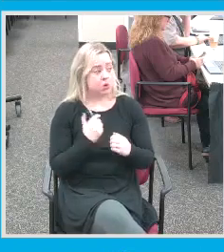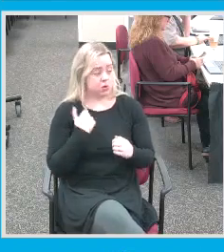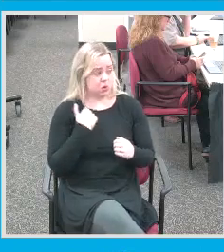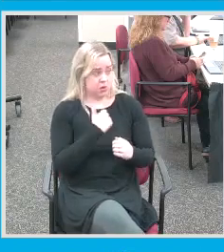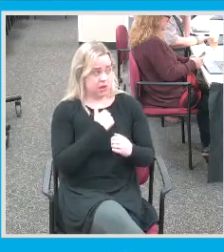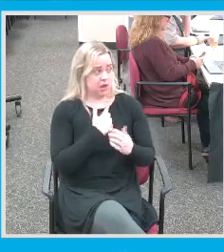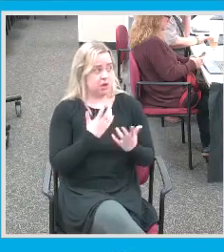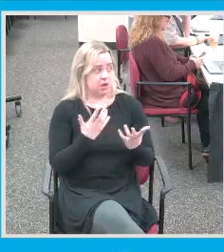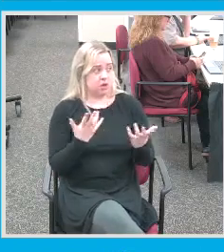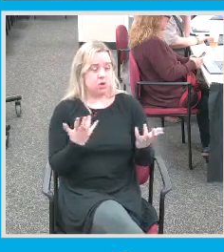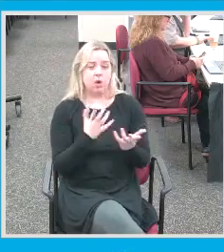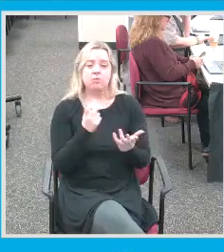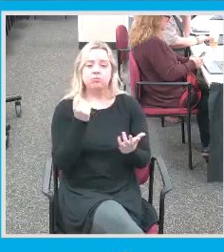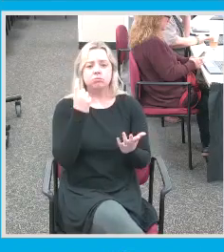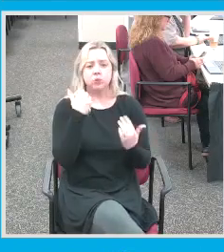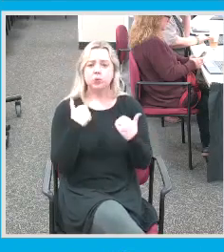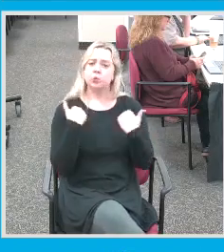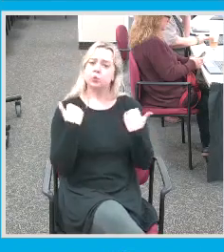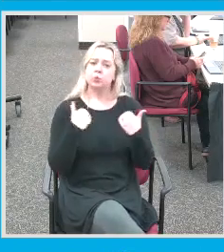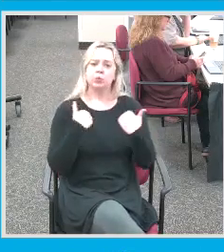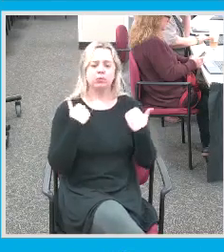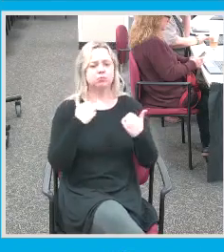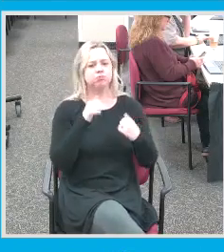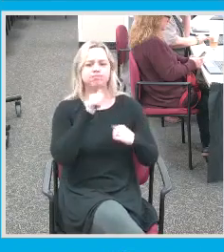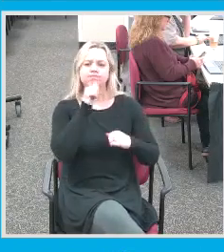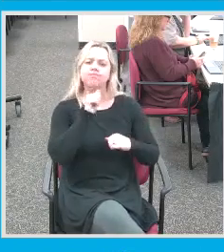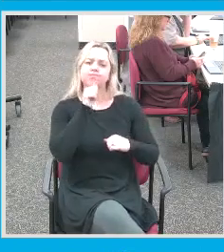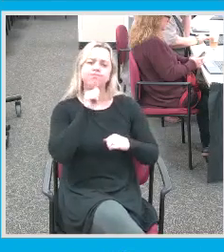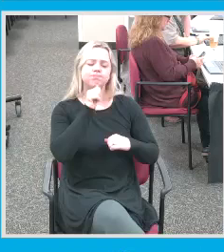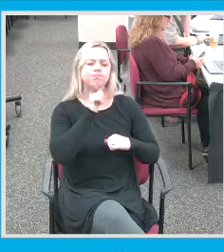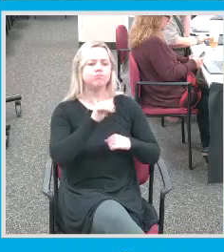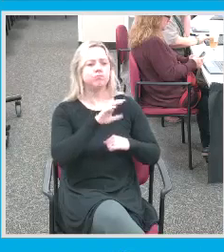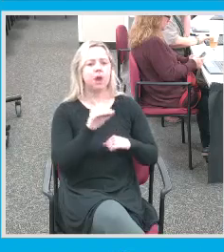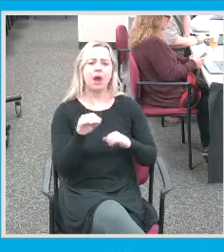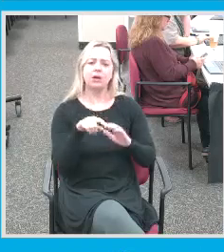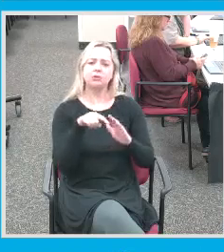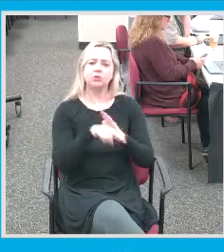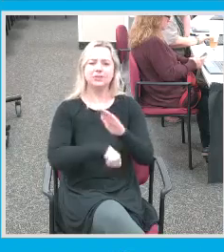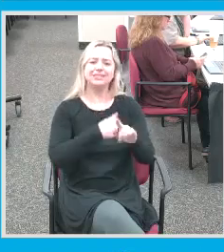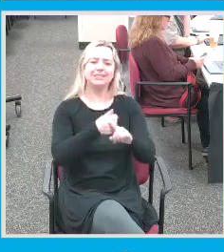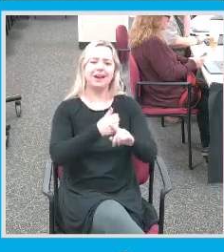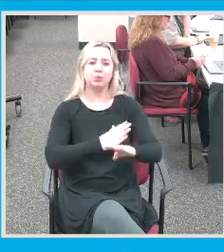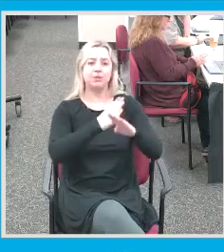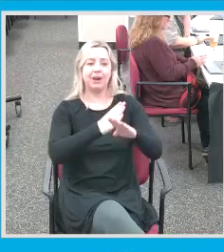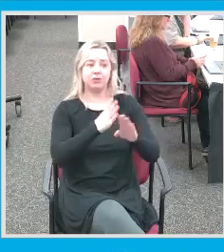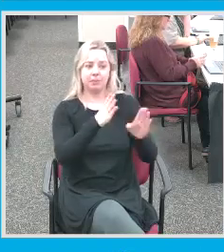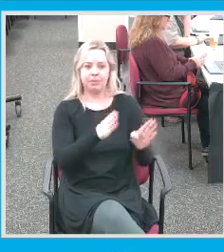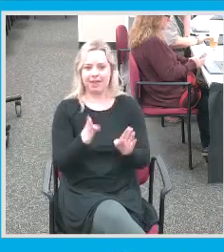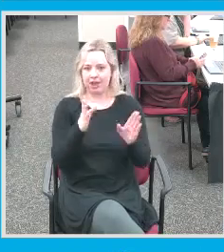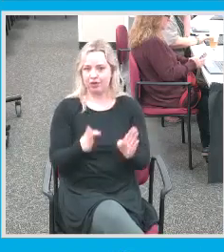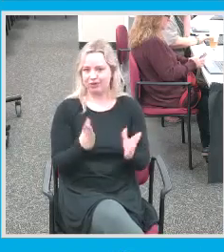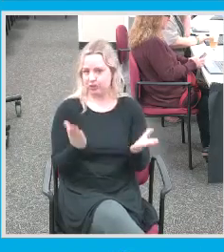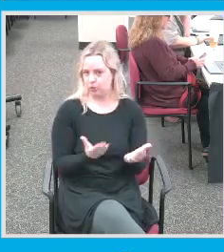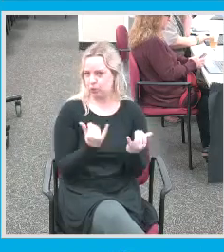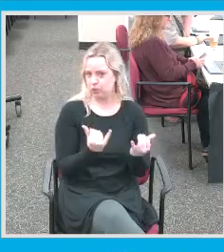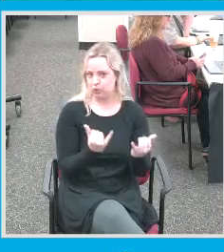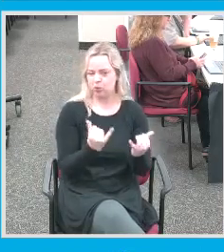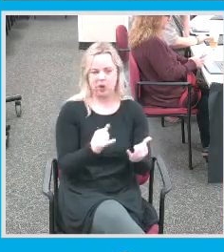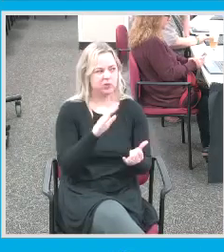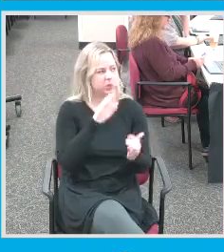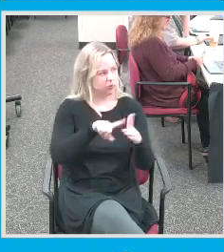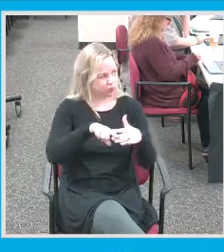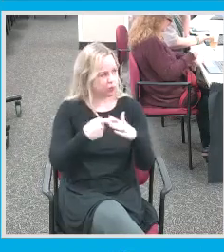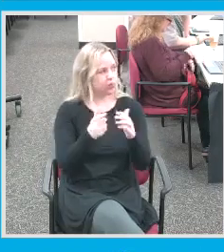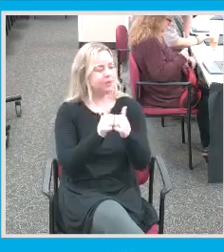our youth resilience and suicide prevention planner with us, and to start off on teen suicide